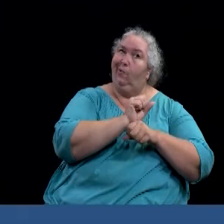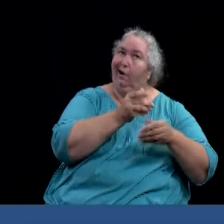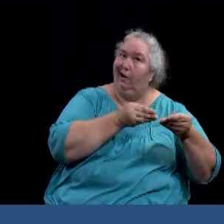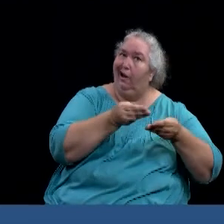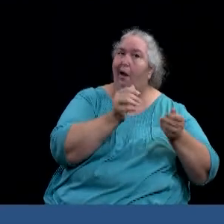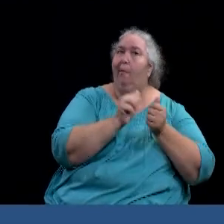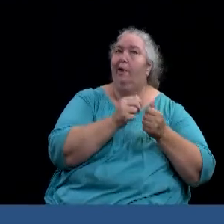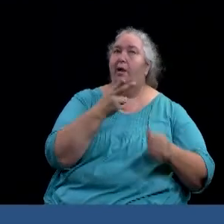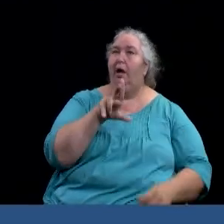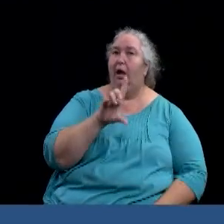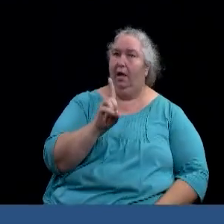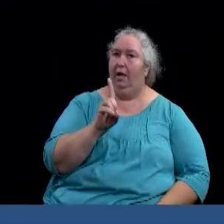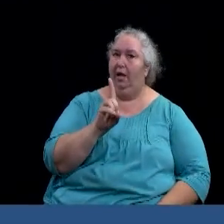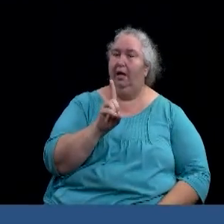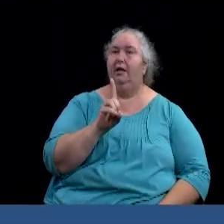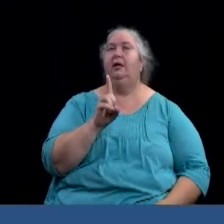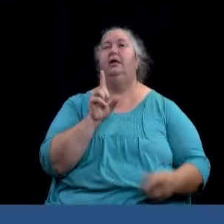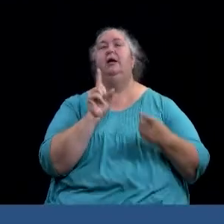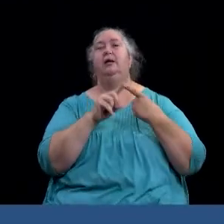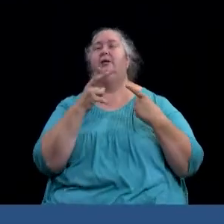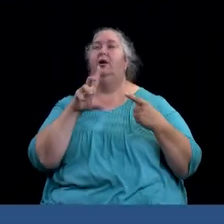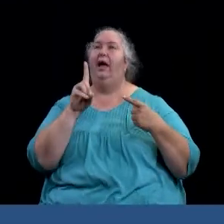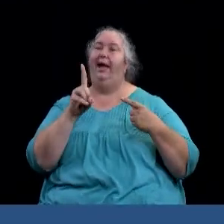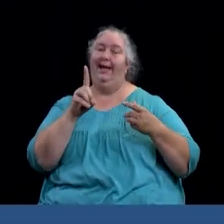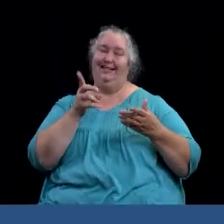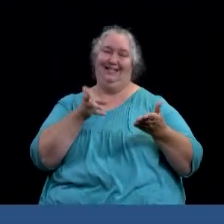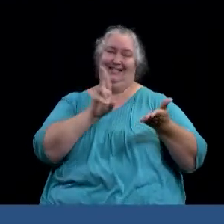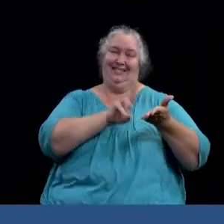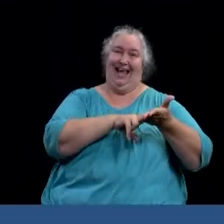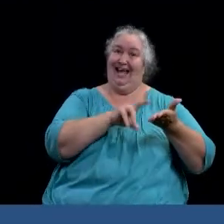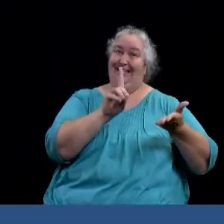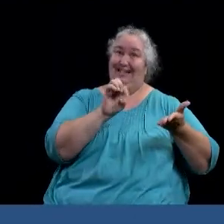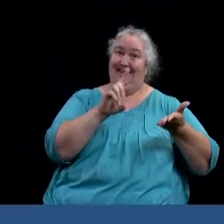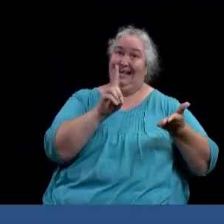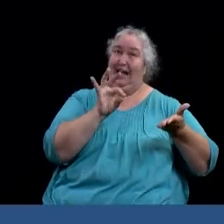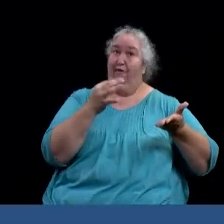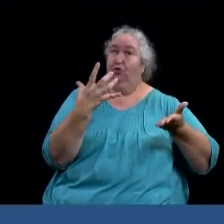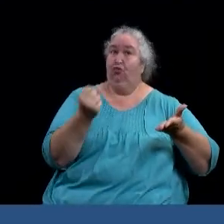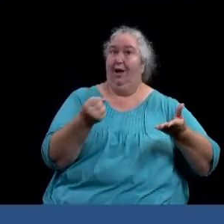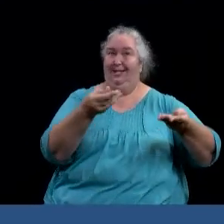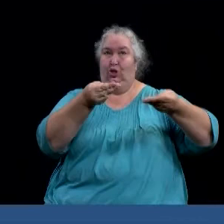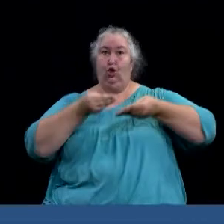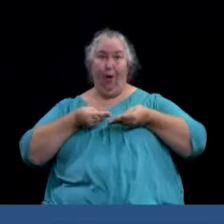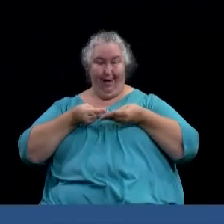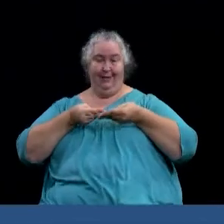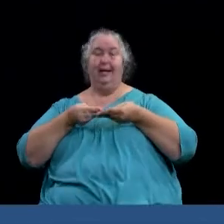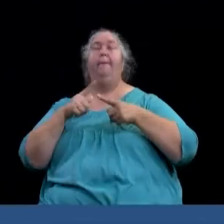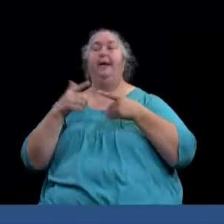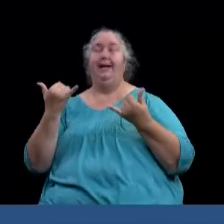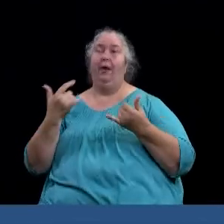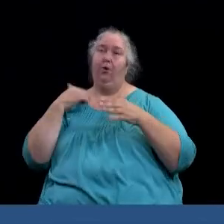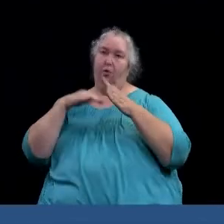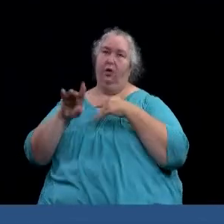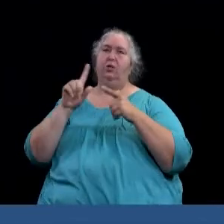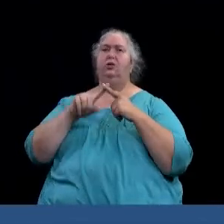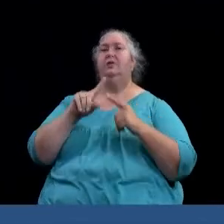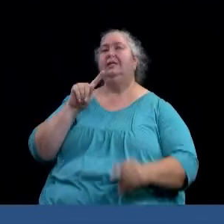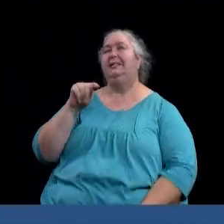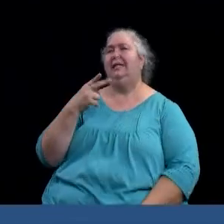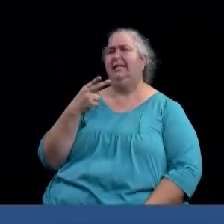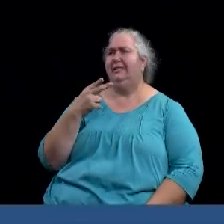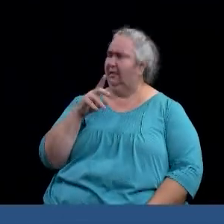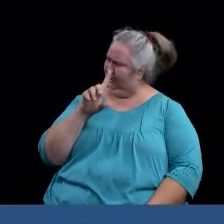trust. And, but we're also now entering into the world of TDHCA. And for those of you who may not know what that